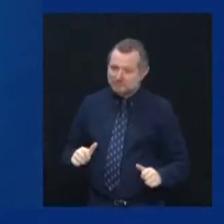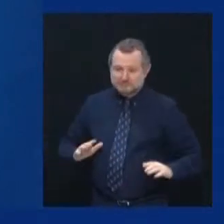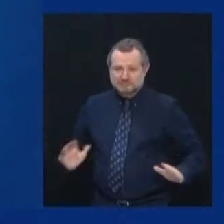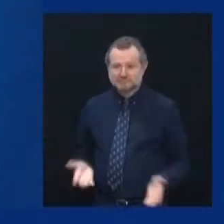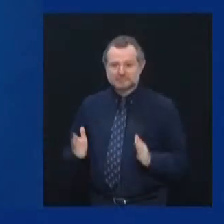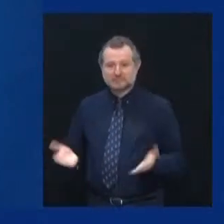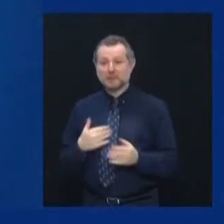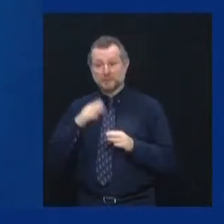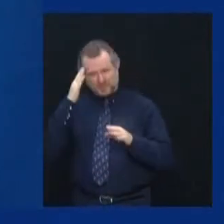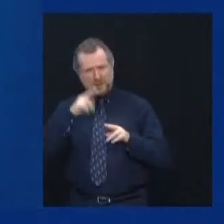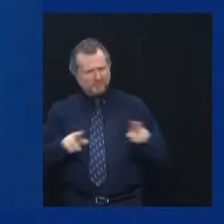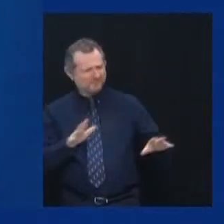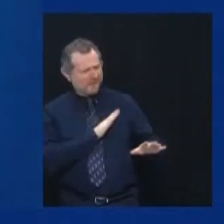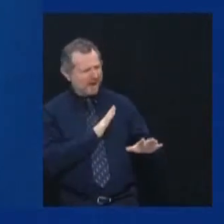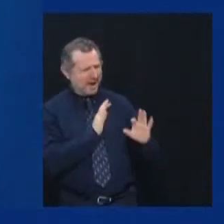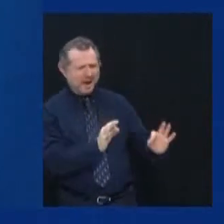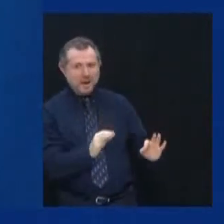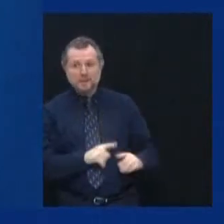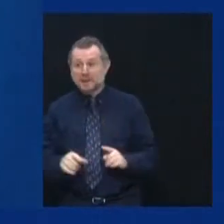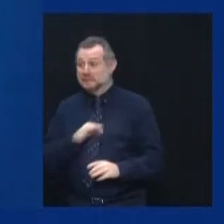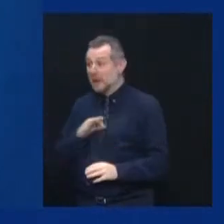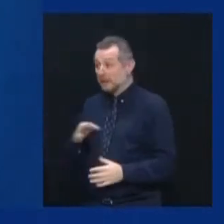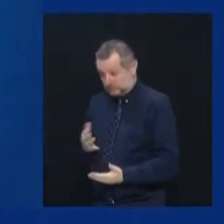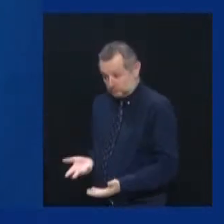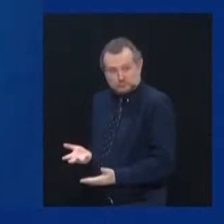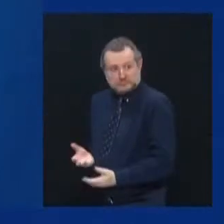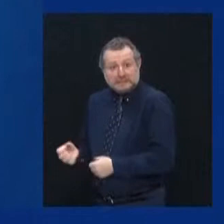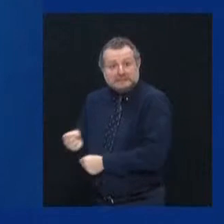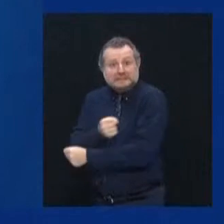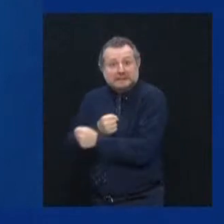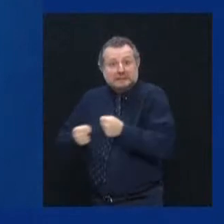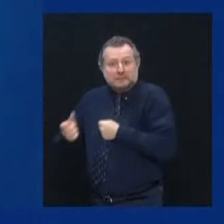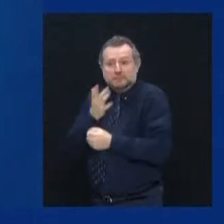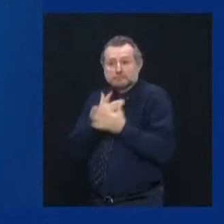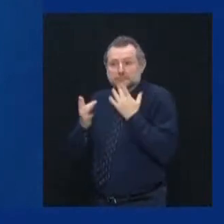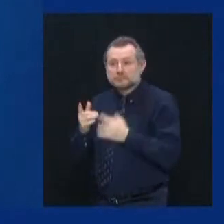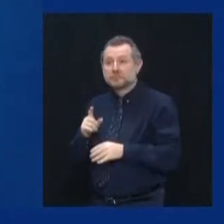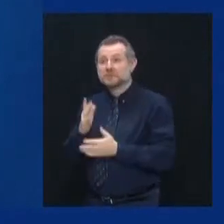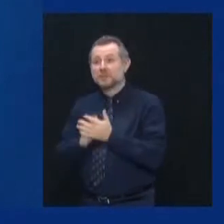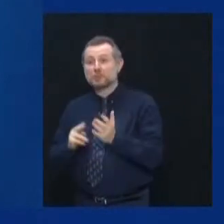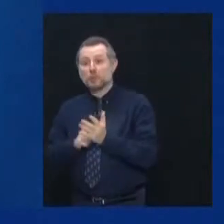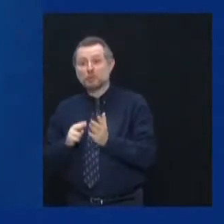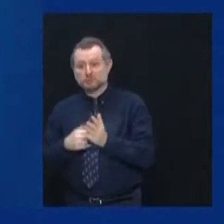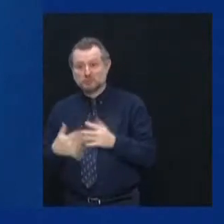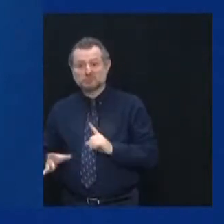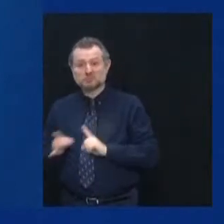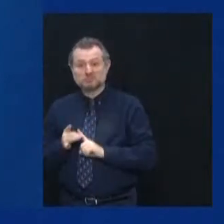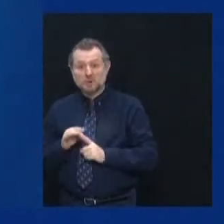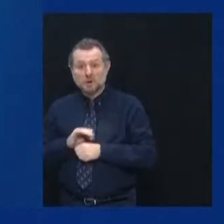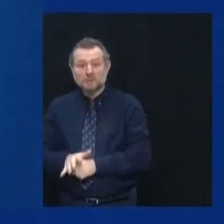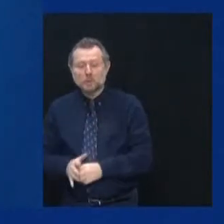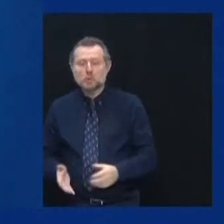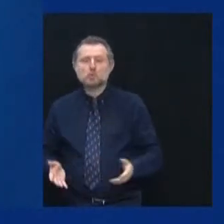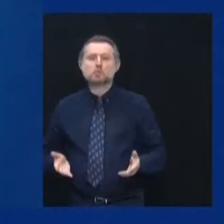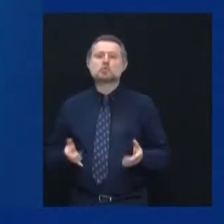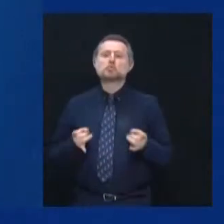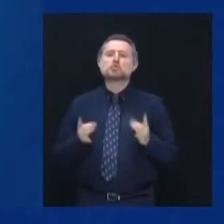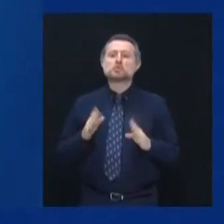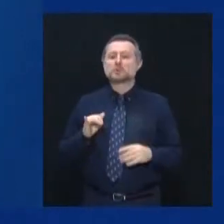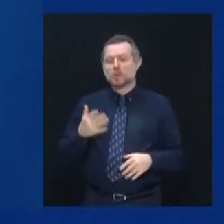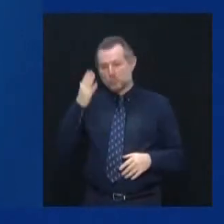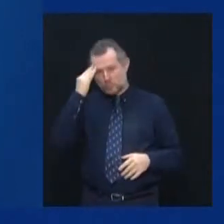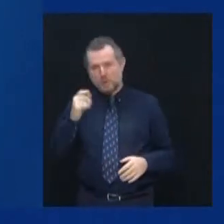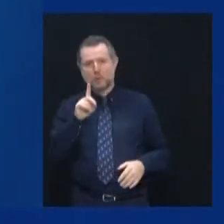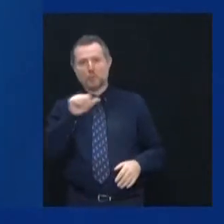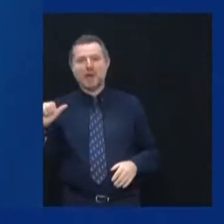a staff shortage. And we have nurses who are getting sick. That's why 1A is healthcare workers.